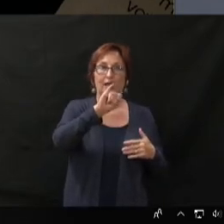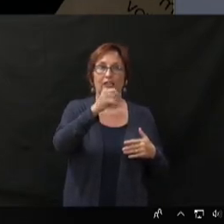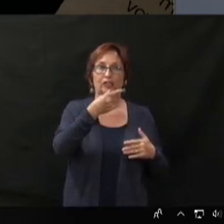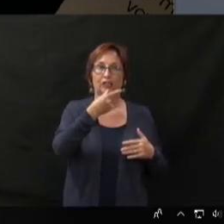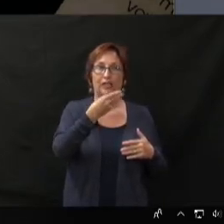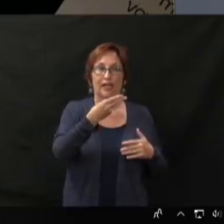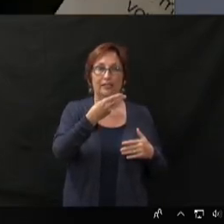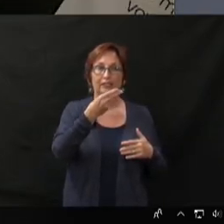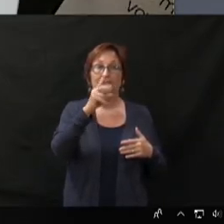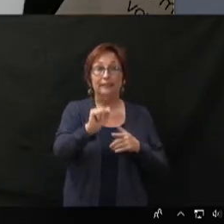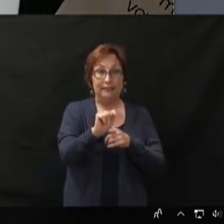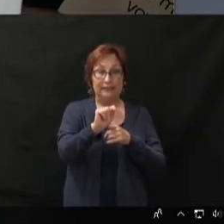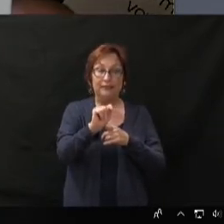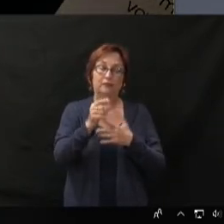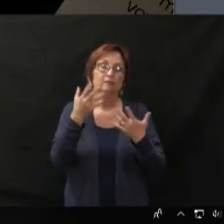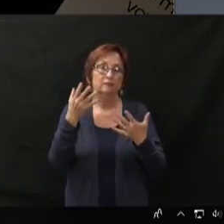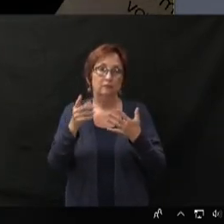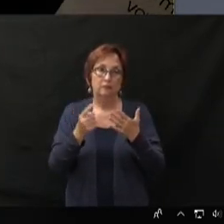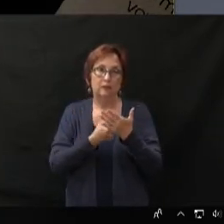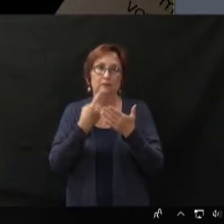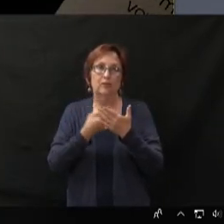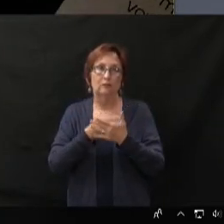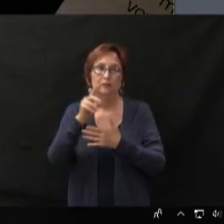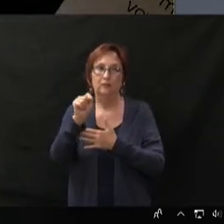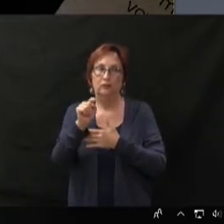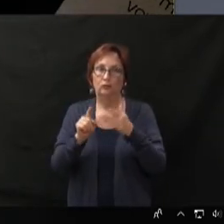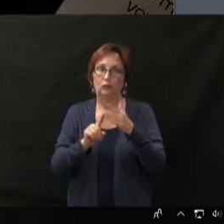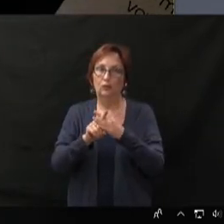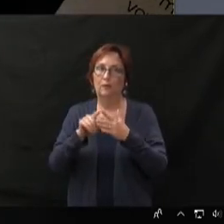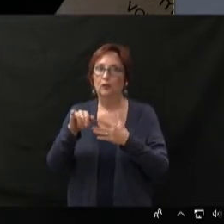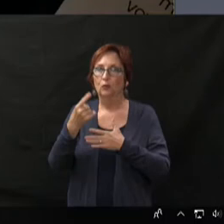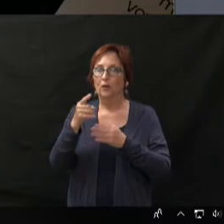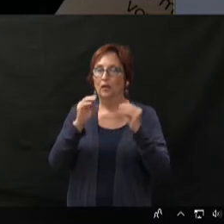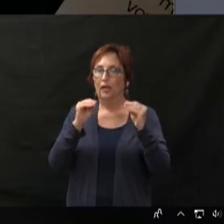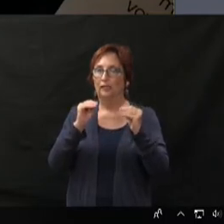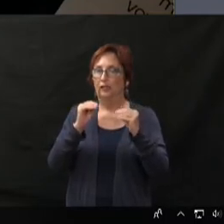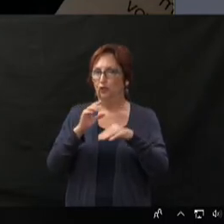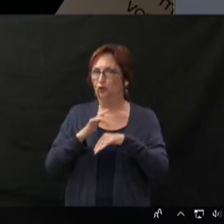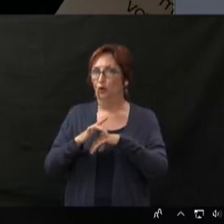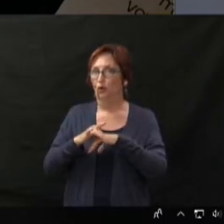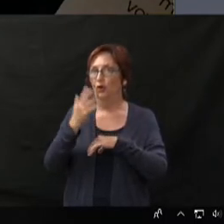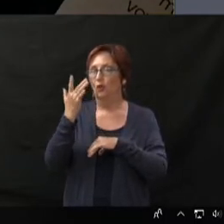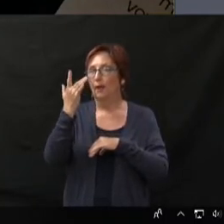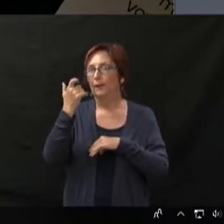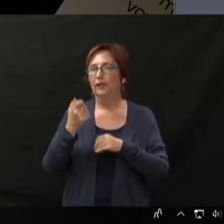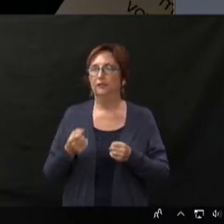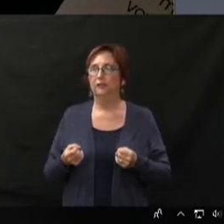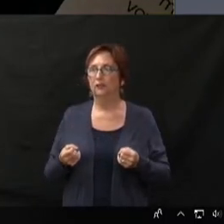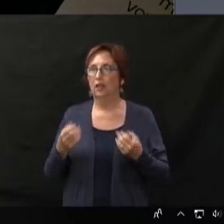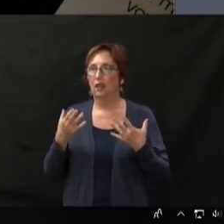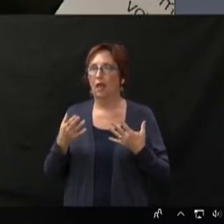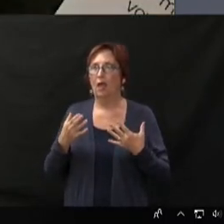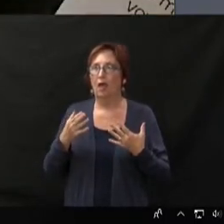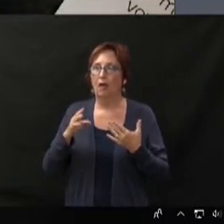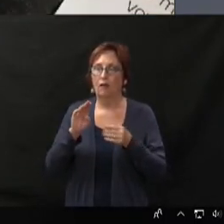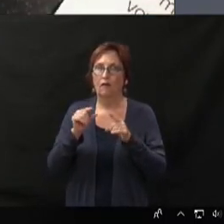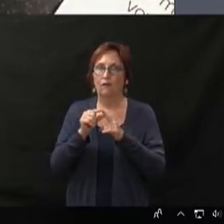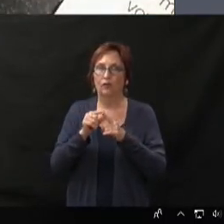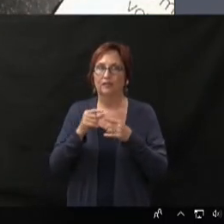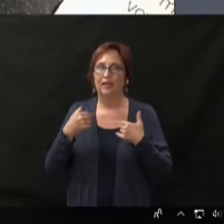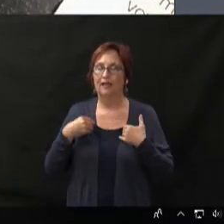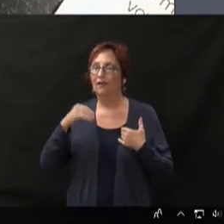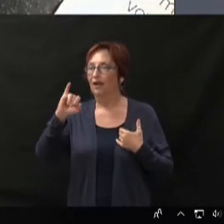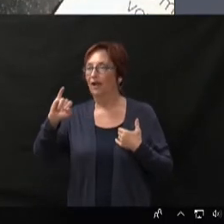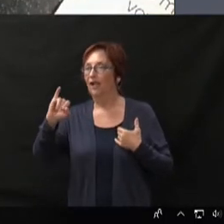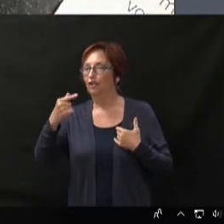fright. This is one I teach early on, like I said, because there's a lot of easy words that have